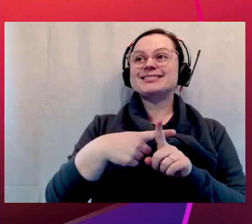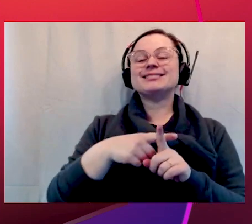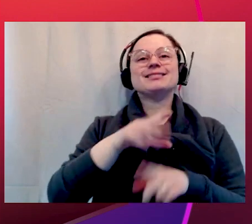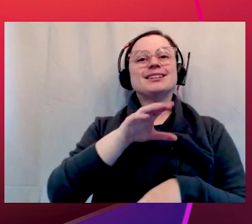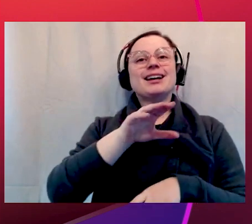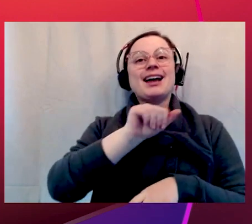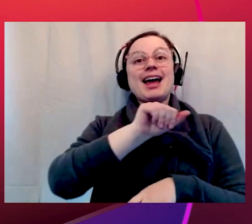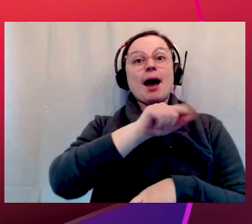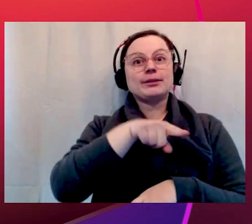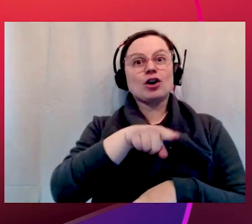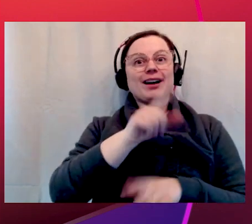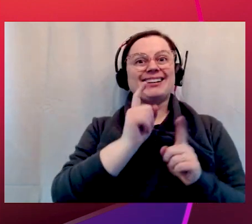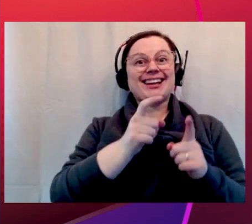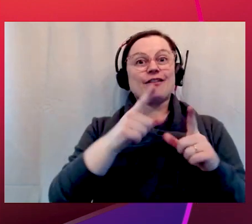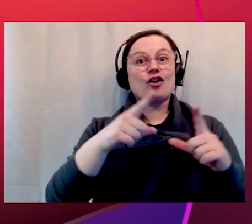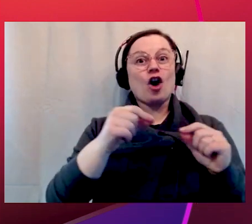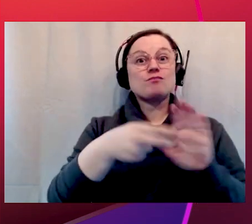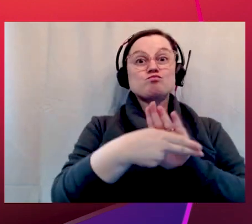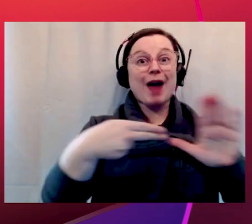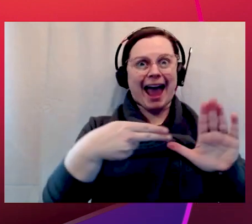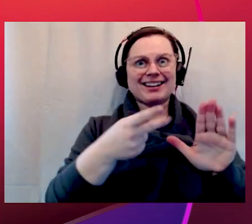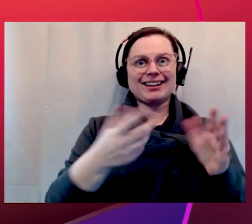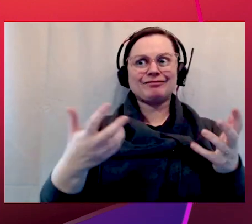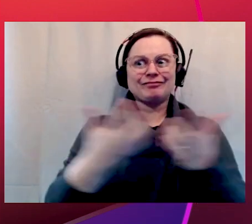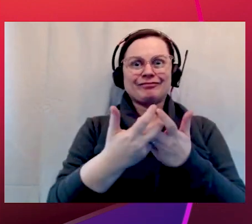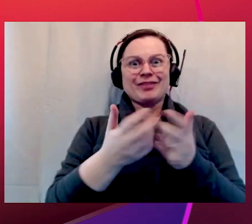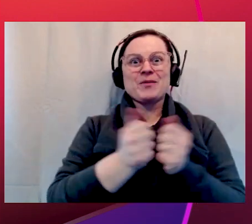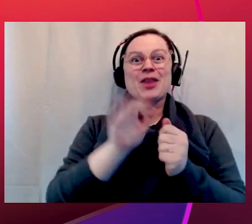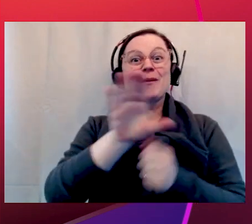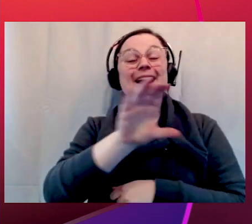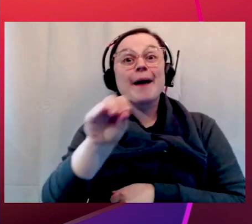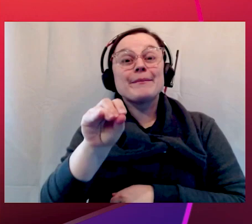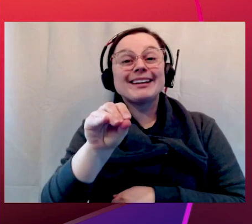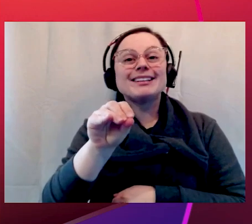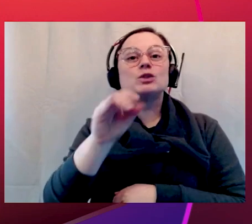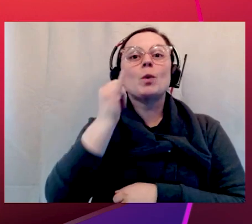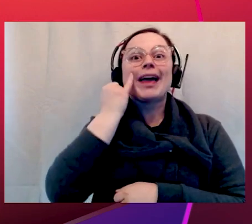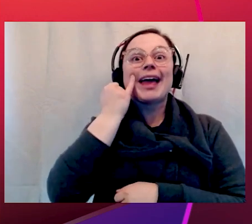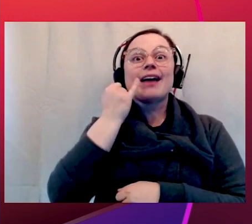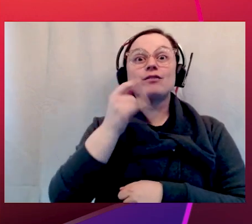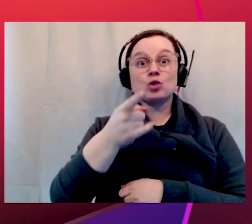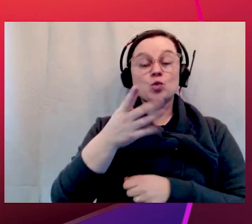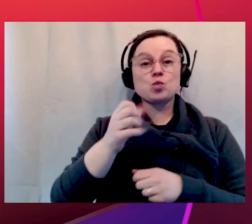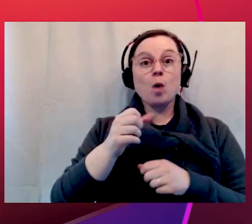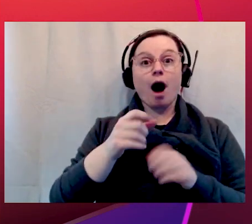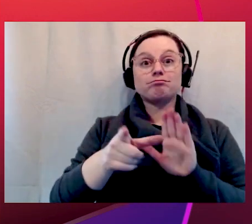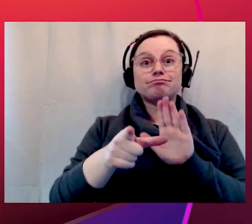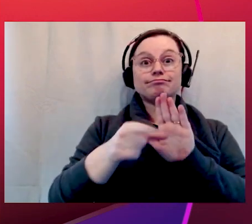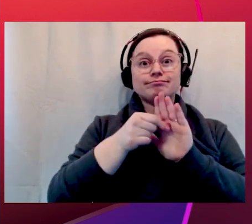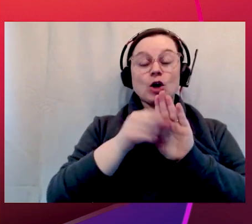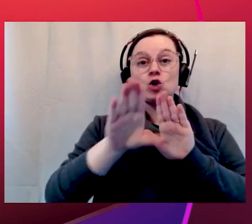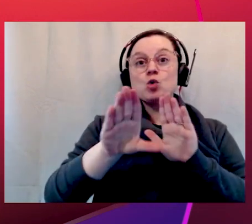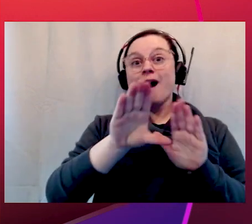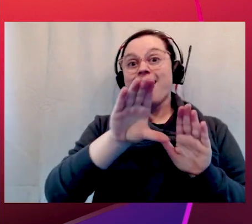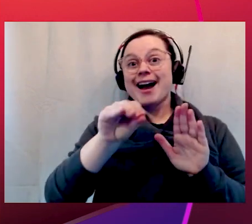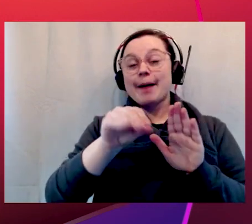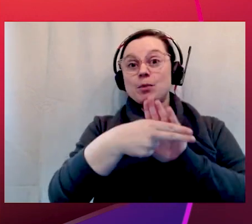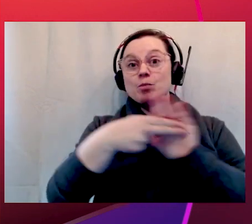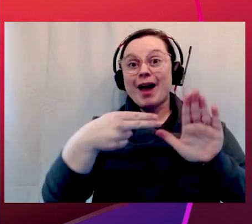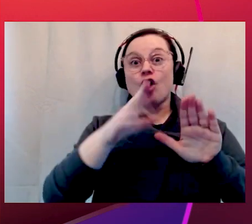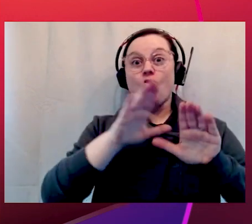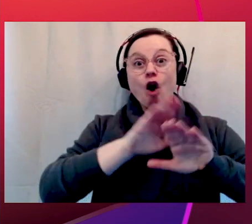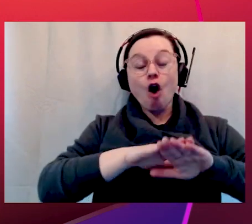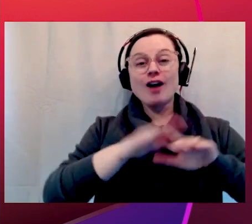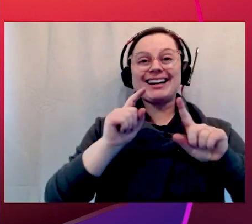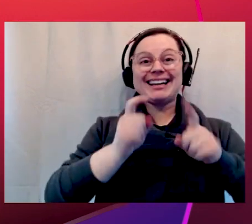your company. So if you're looking to put like the face of your image or the face of your company on a physical gift card, you can do so. And you can also relate that to any sort of